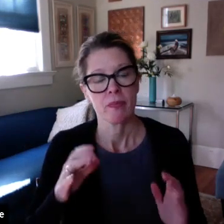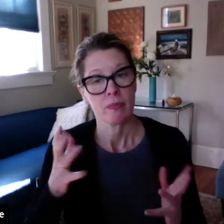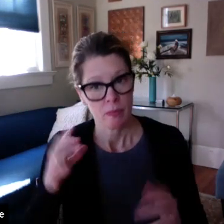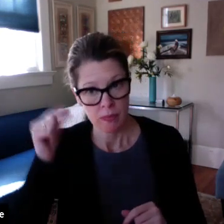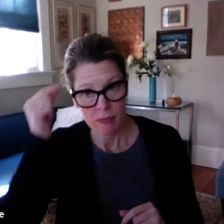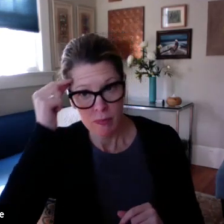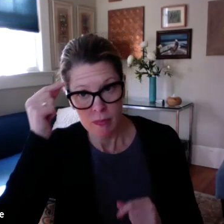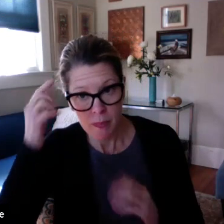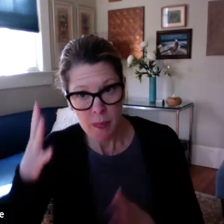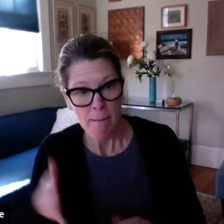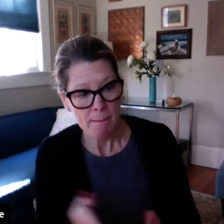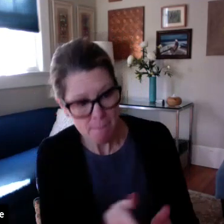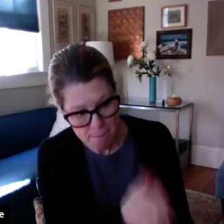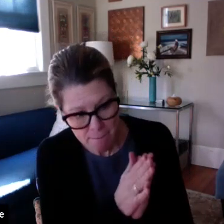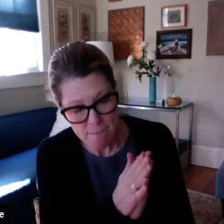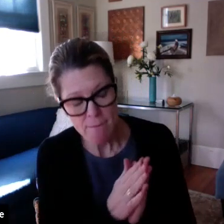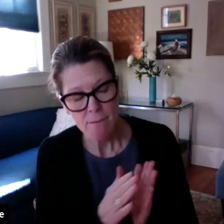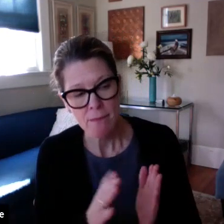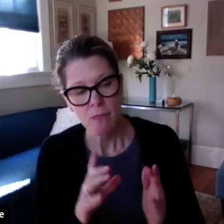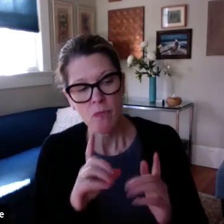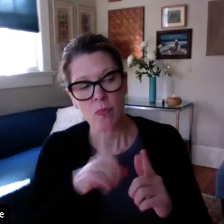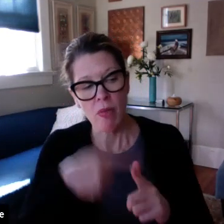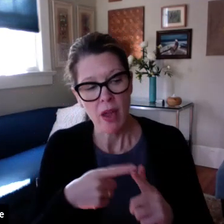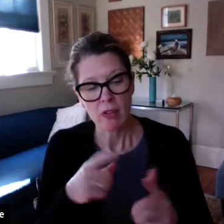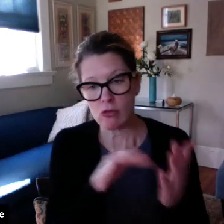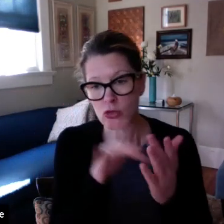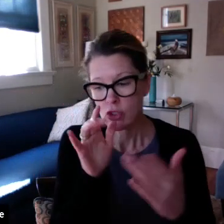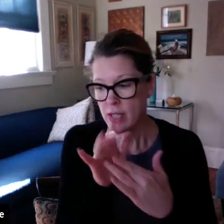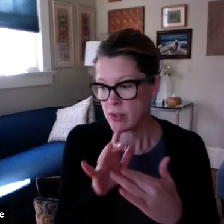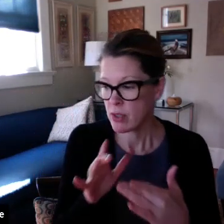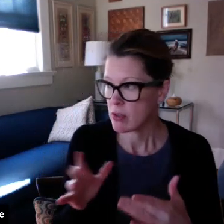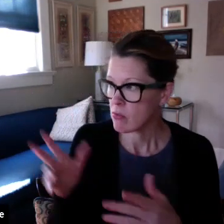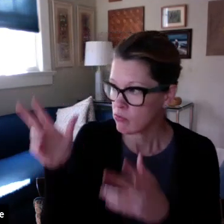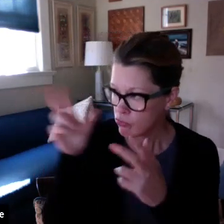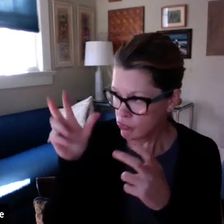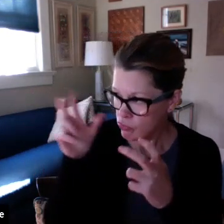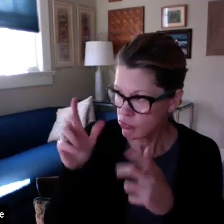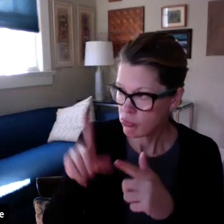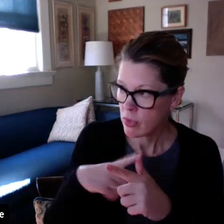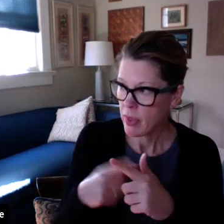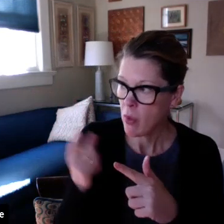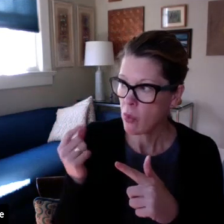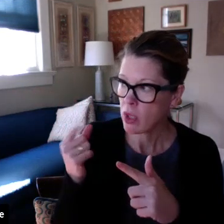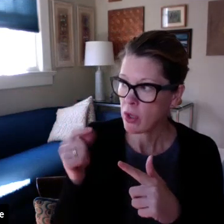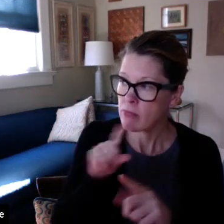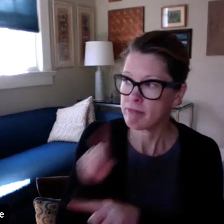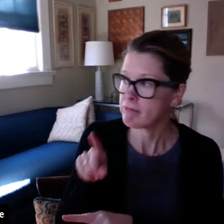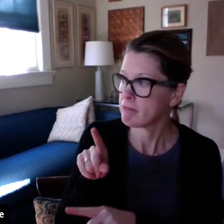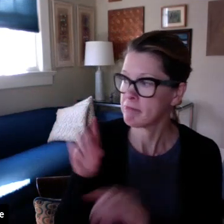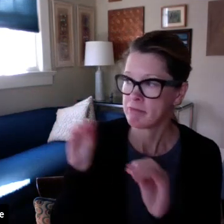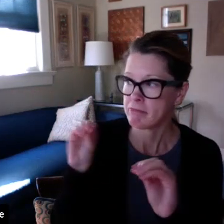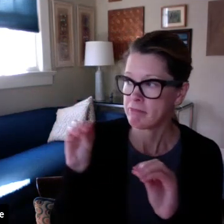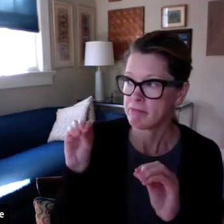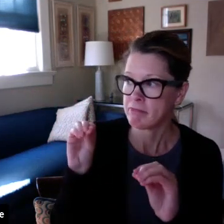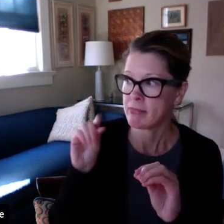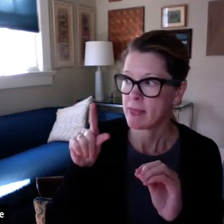Jesus bent down and wrote with his finger on the ground. When they kept on questioning him, he straightened